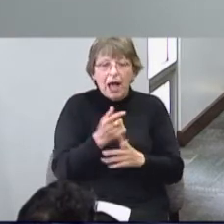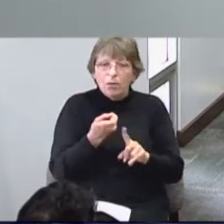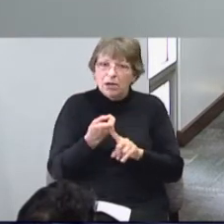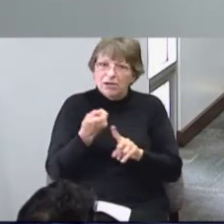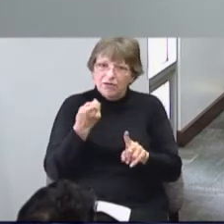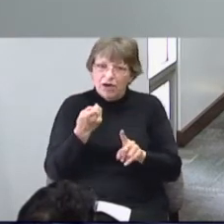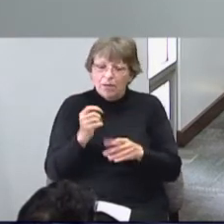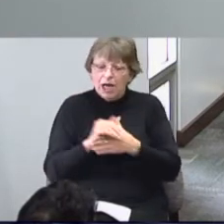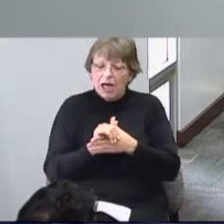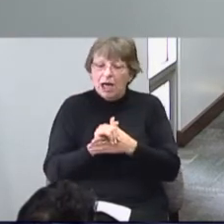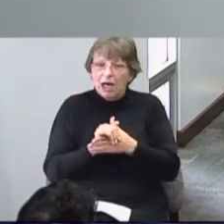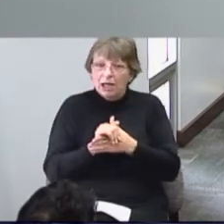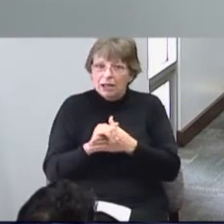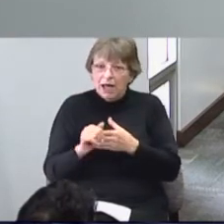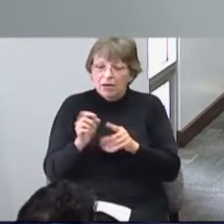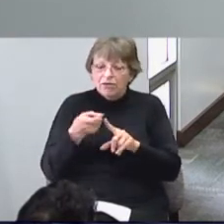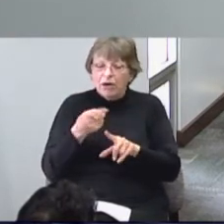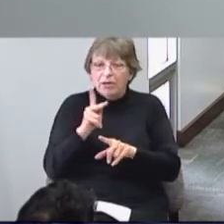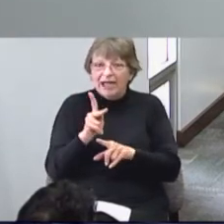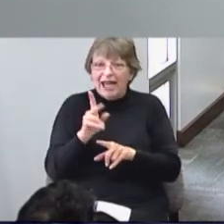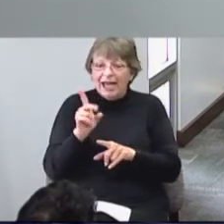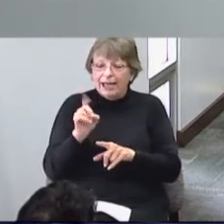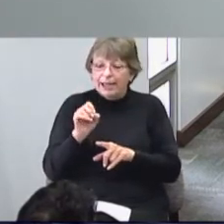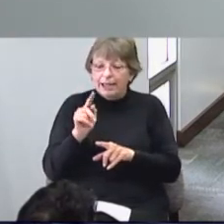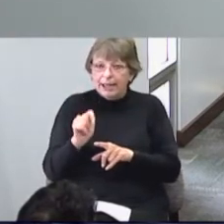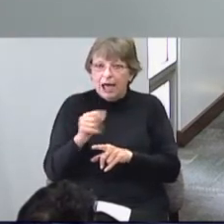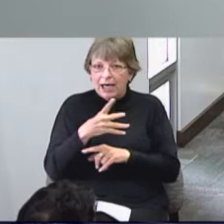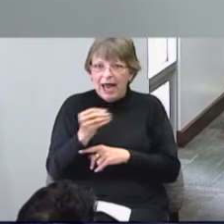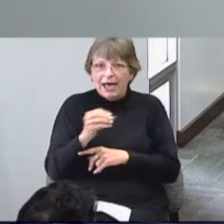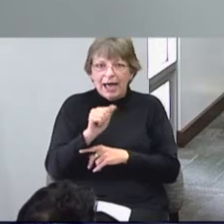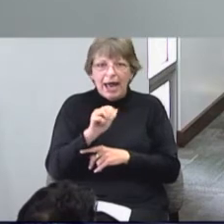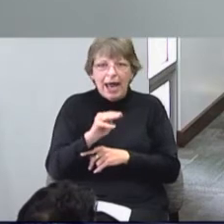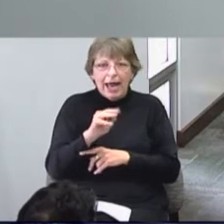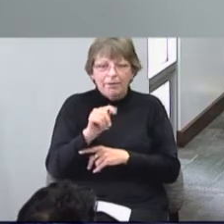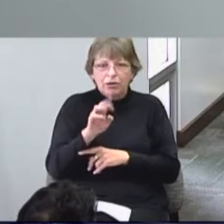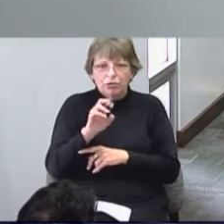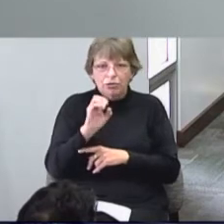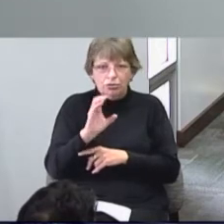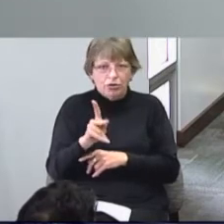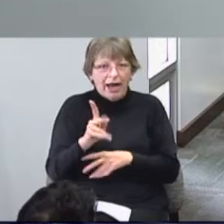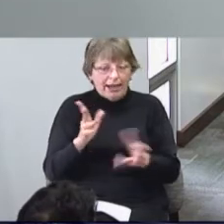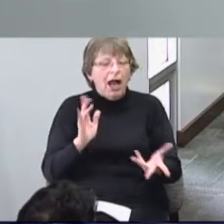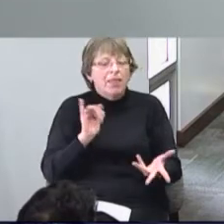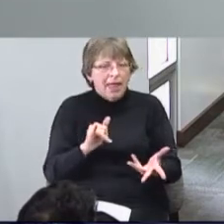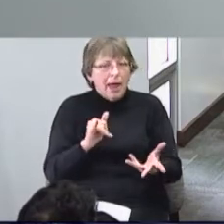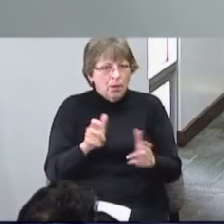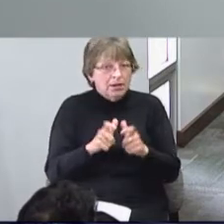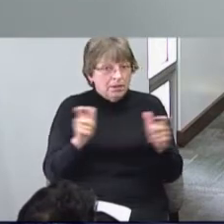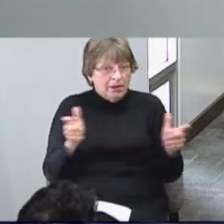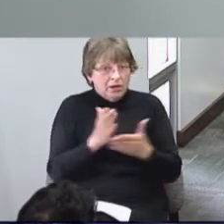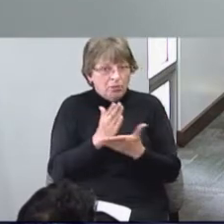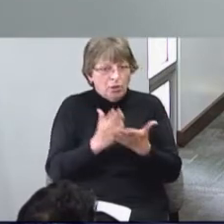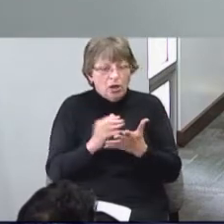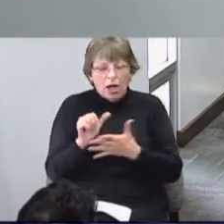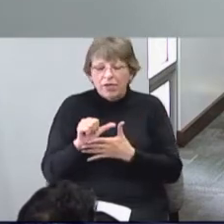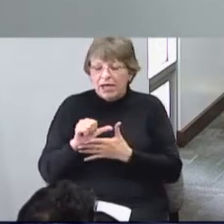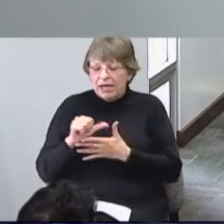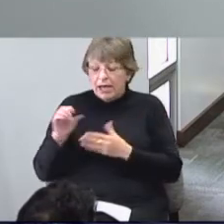of dollars committed from KDOT, dollars committed from Amtrak, which was the biggest portion of that. The other small portion